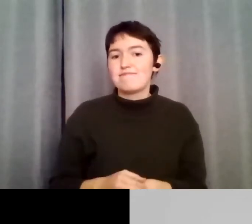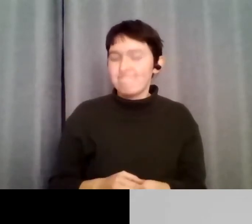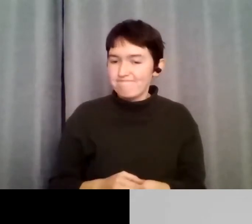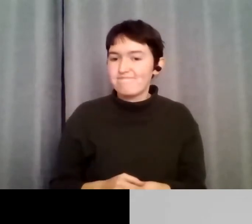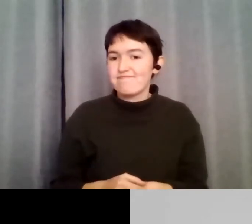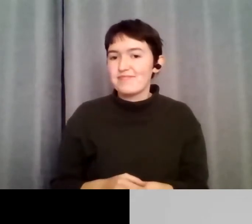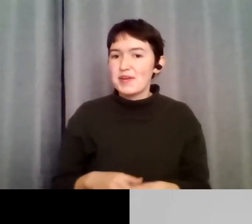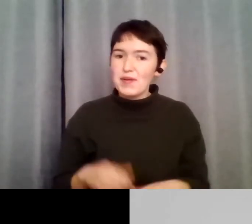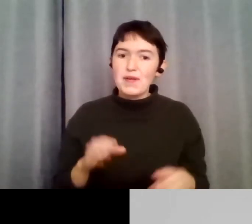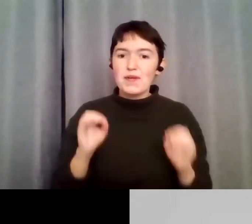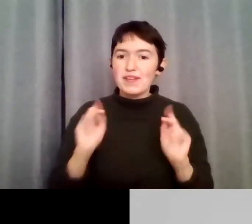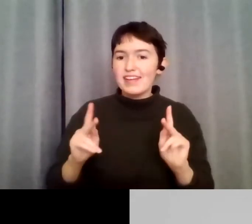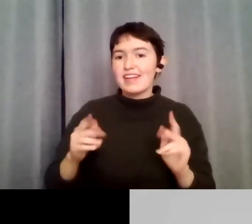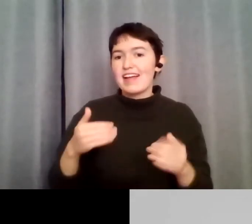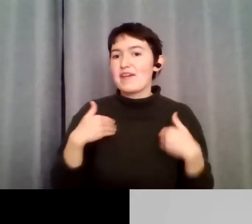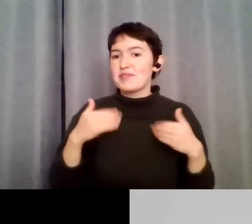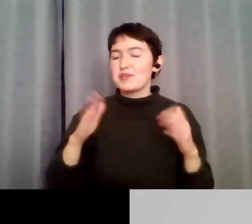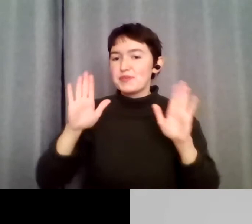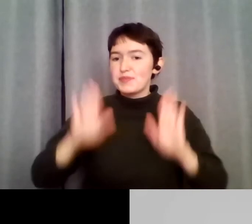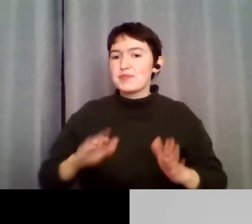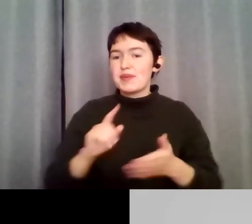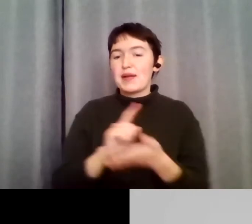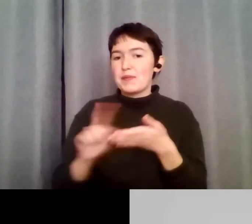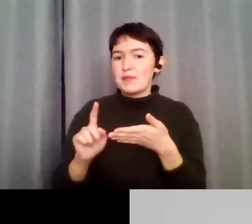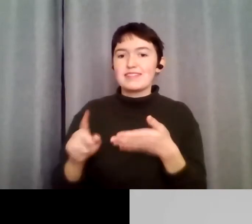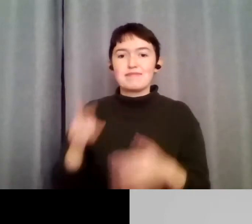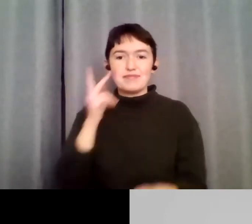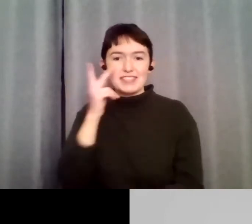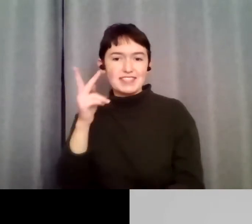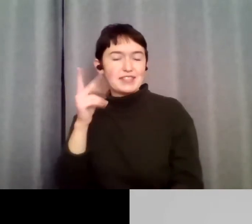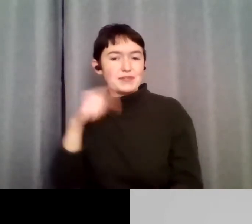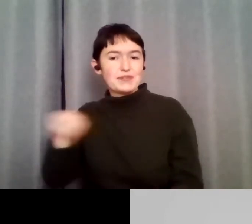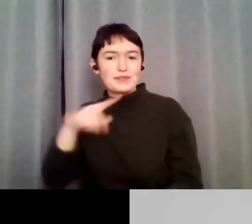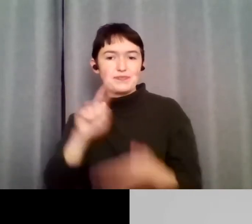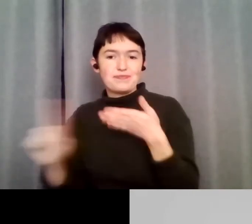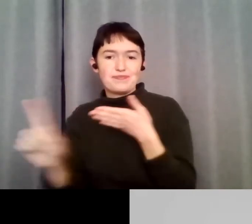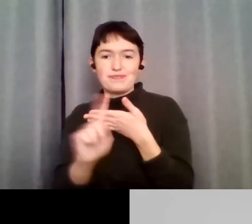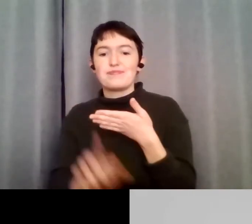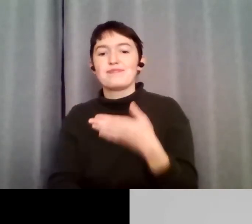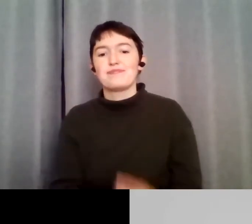wonderful rest of your week, everybody. We'll see you back here next week. Thanks, everyone. Take care. Bye.